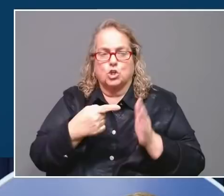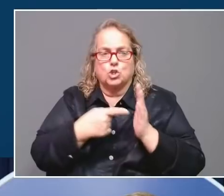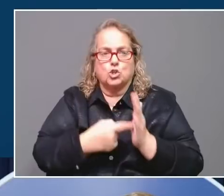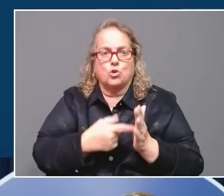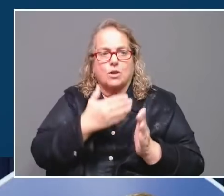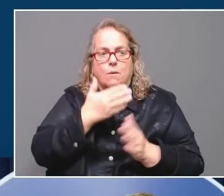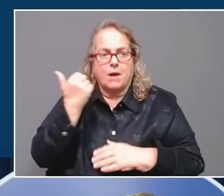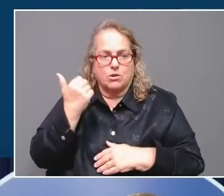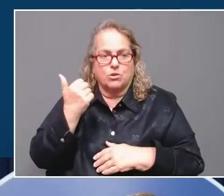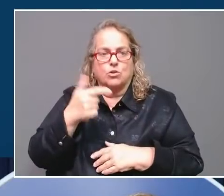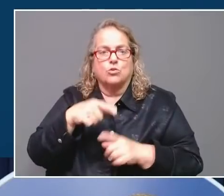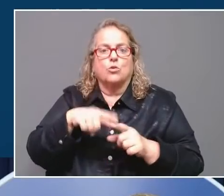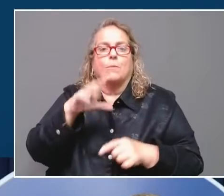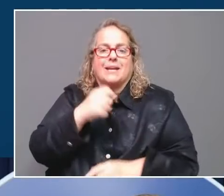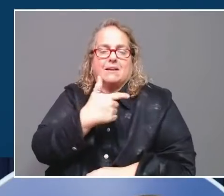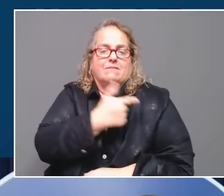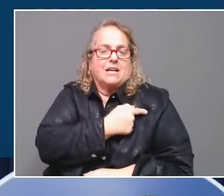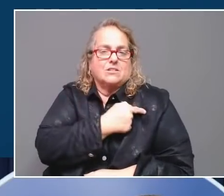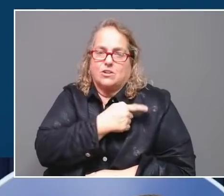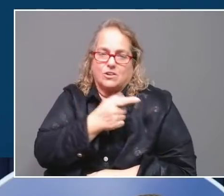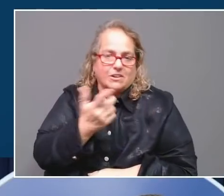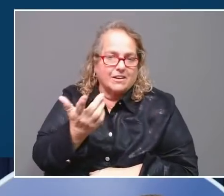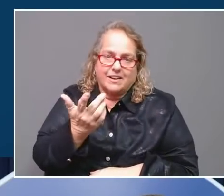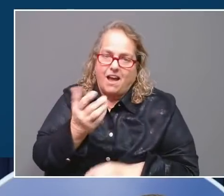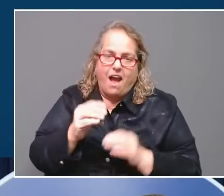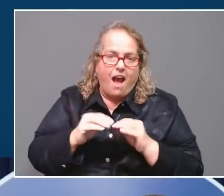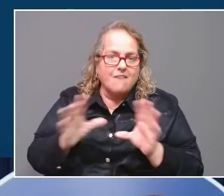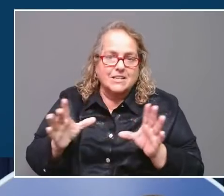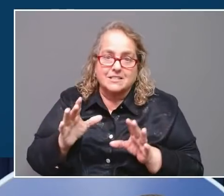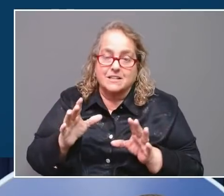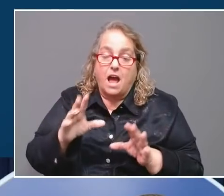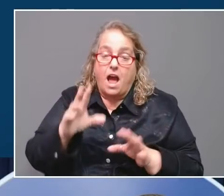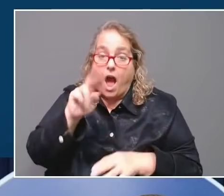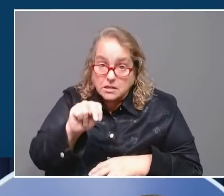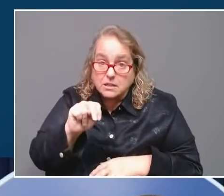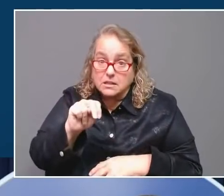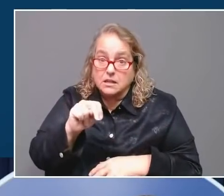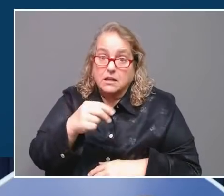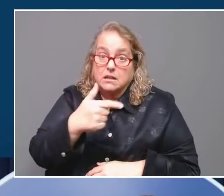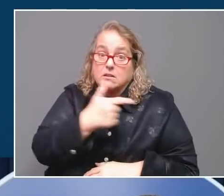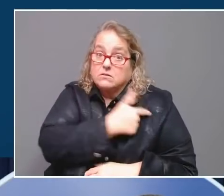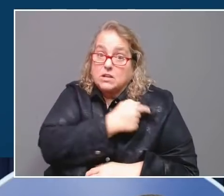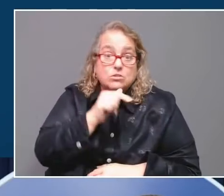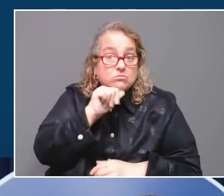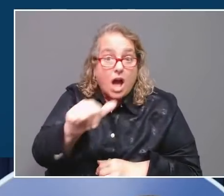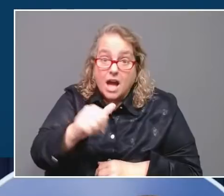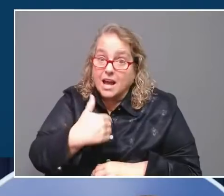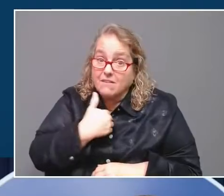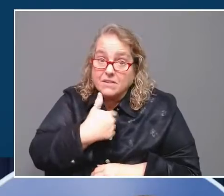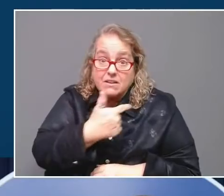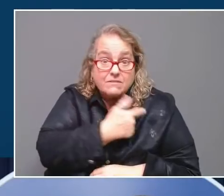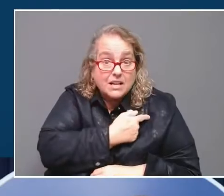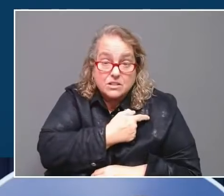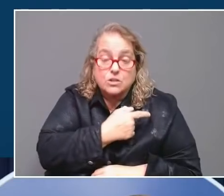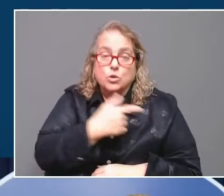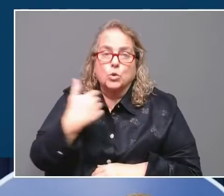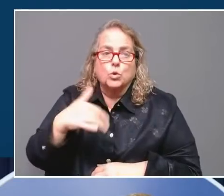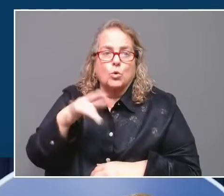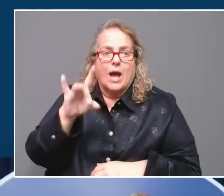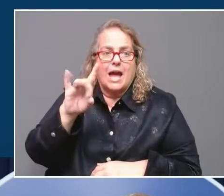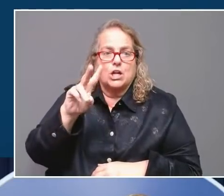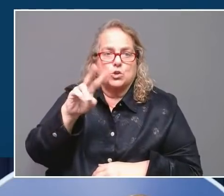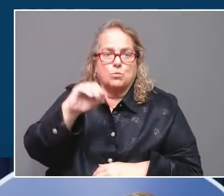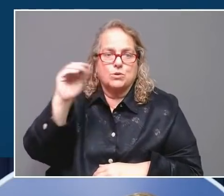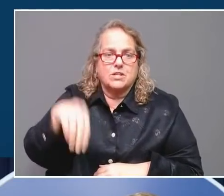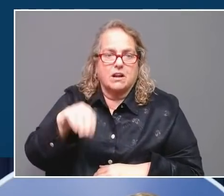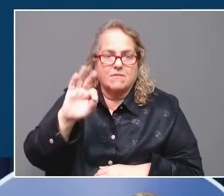vaccinated. We cannot lose that, right? Unvaccinated people making up 82% of cases, 85% of hospitalizations, 83%